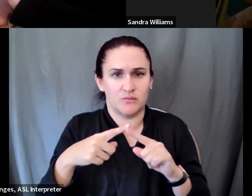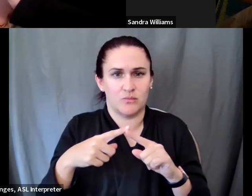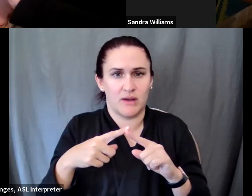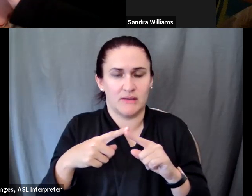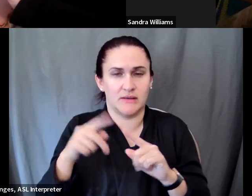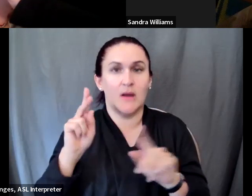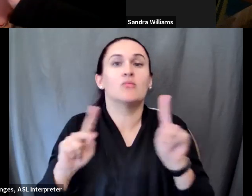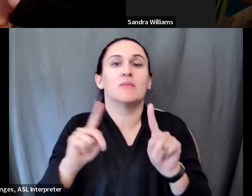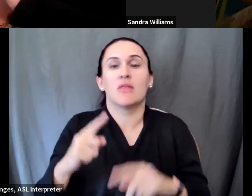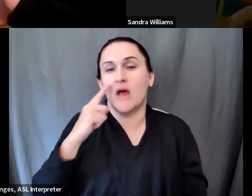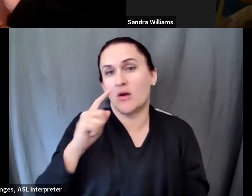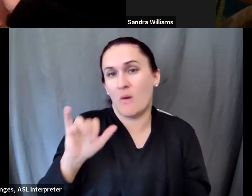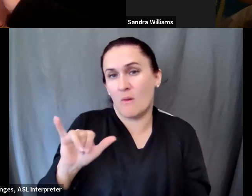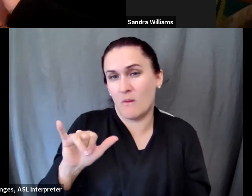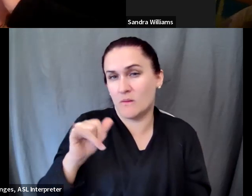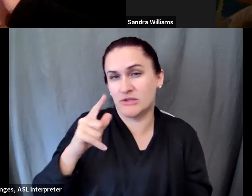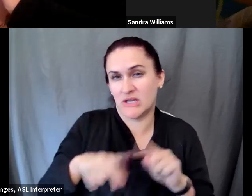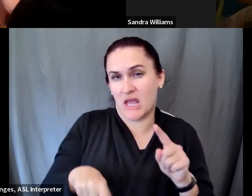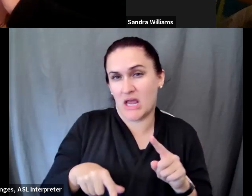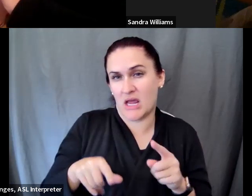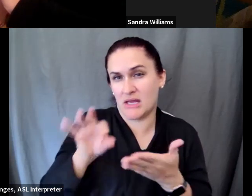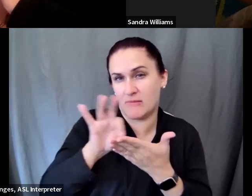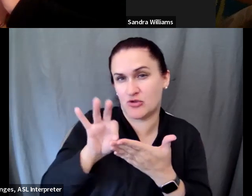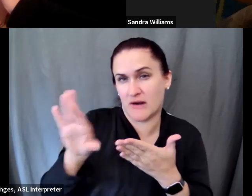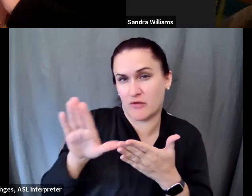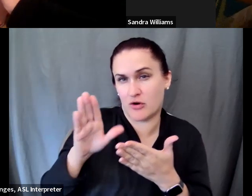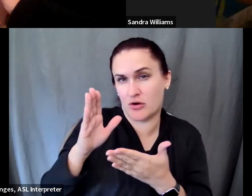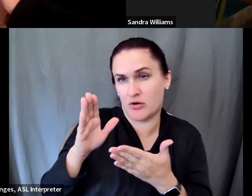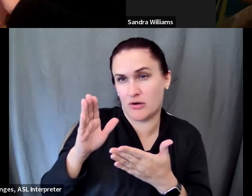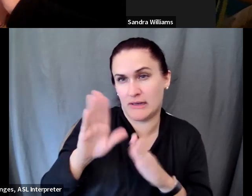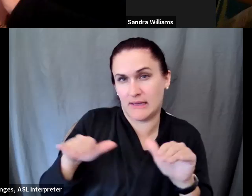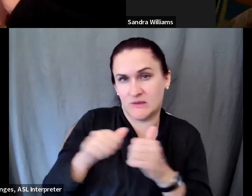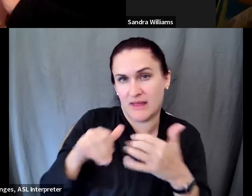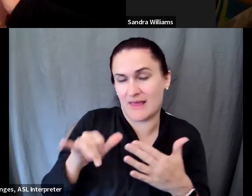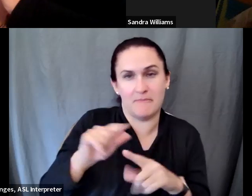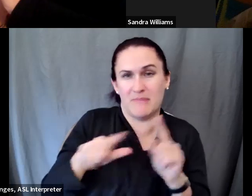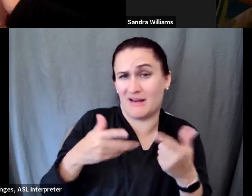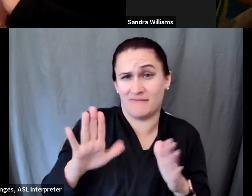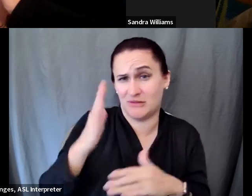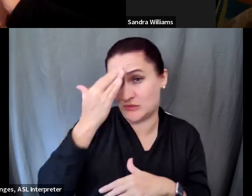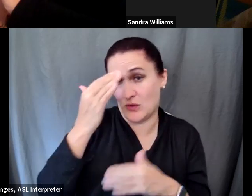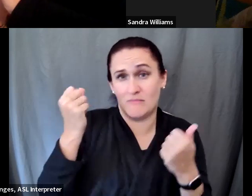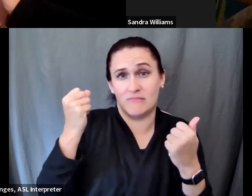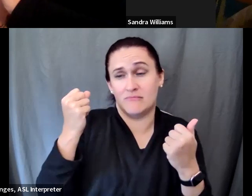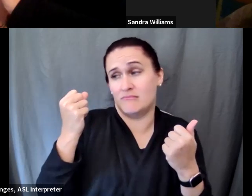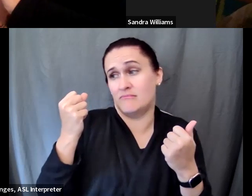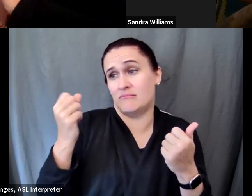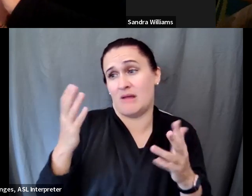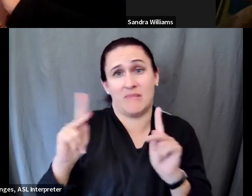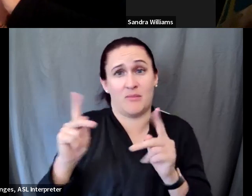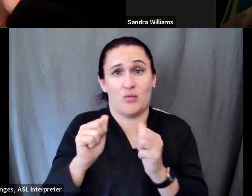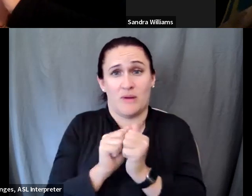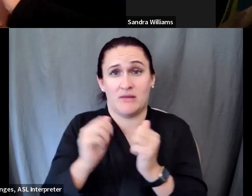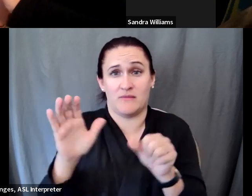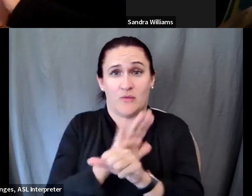folks thought, oh, she can't keep track of her kids without that. But I know way more folks with total vision that use those